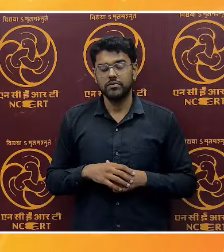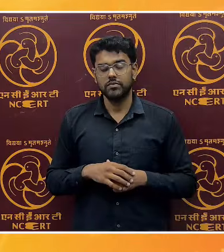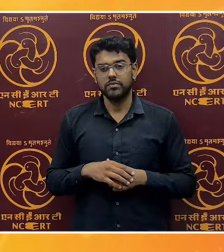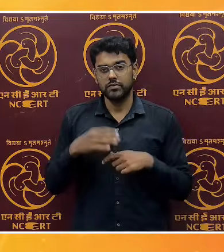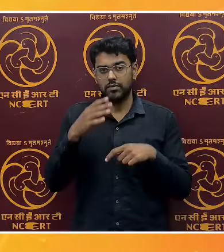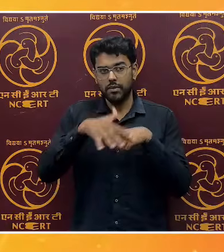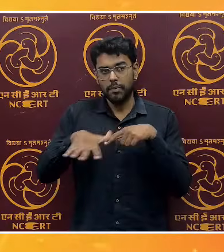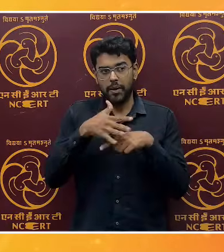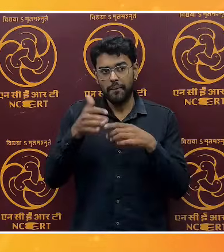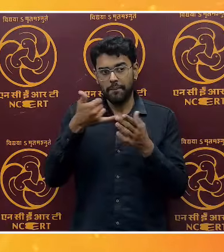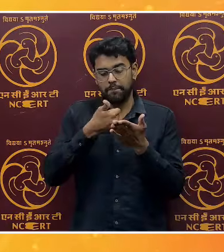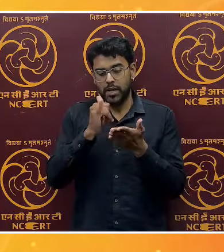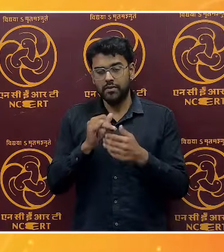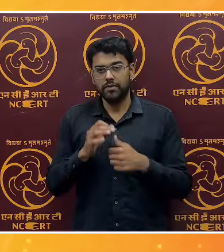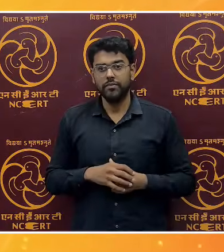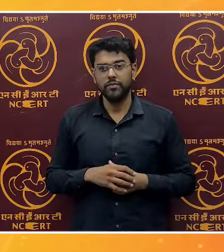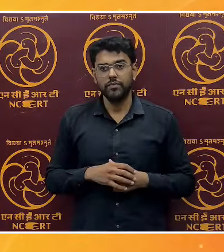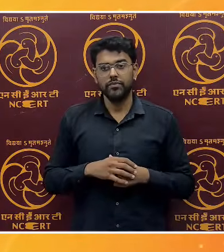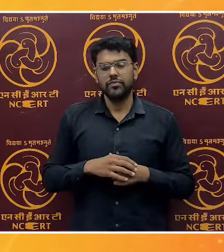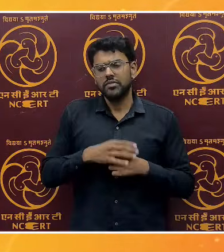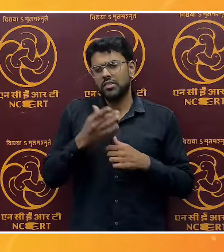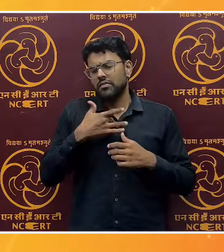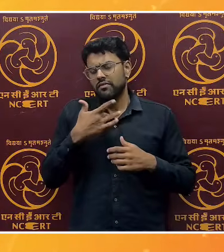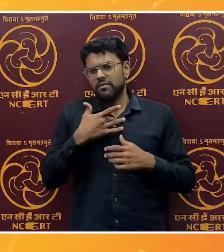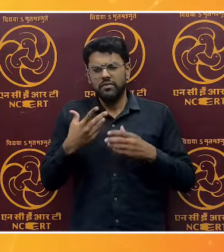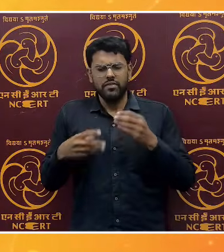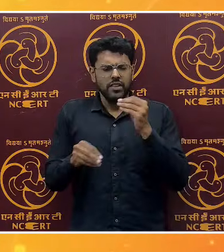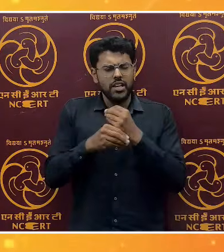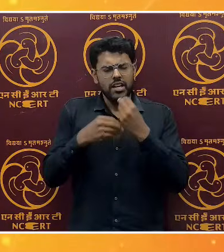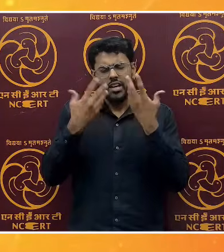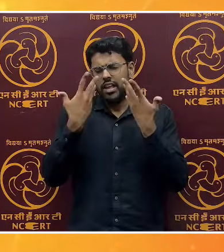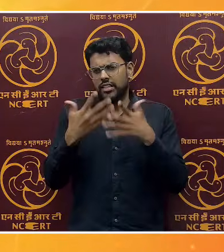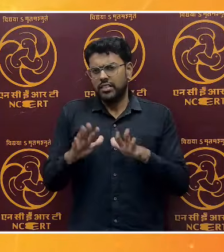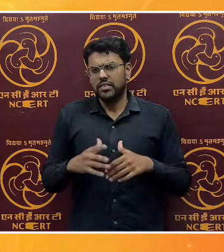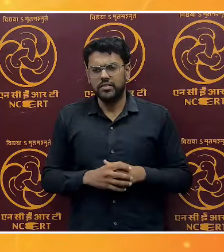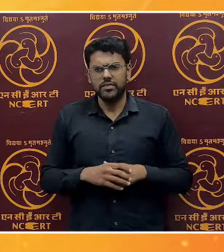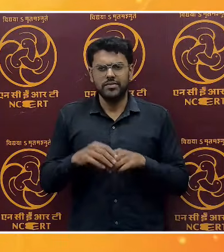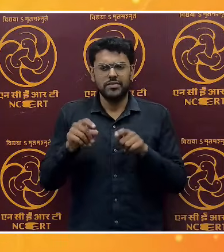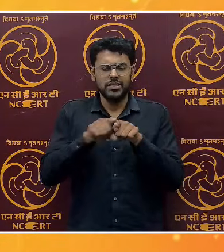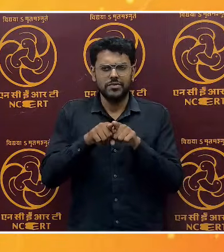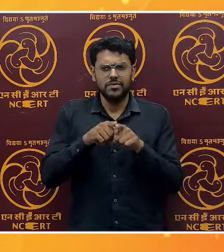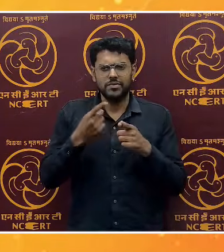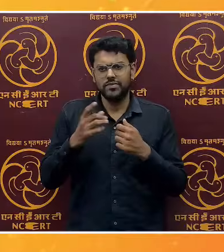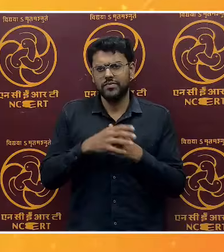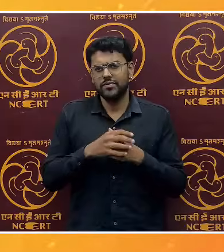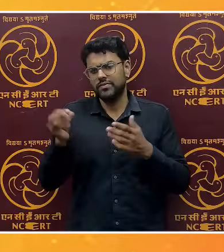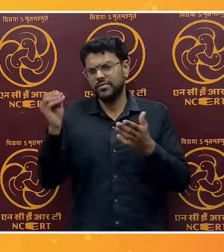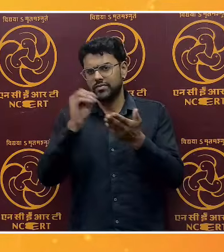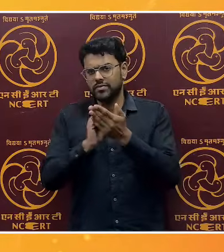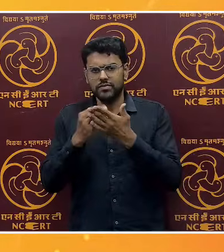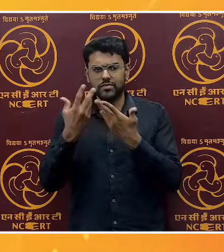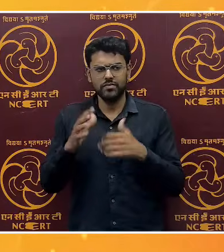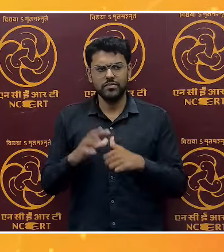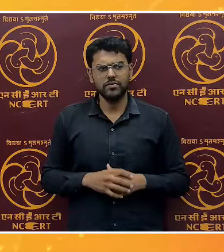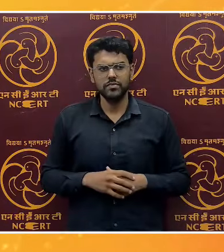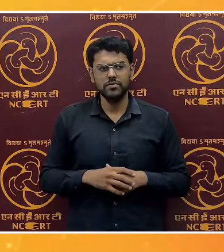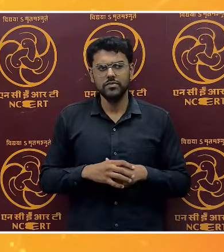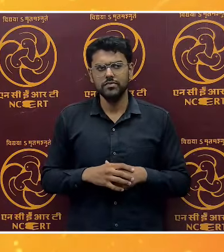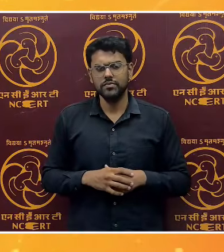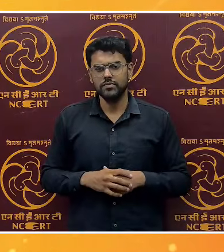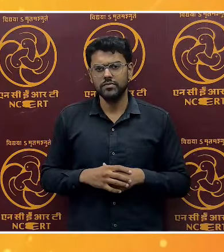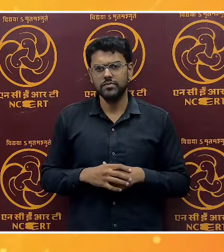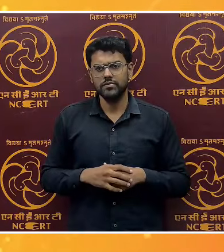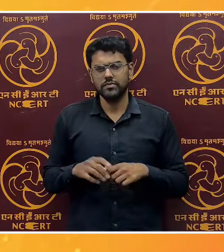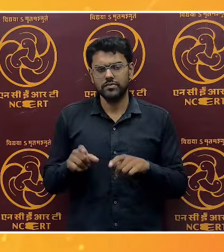background is removed. Removed, yes. Yeah, now you can put any Anything background. there, You can import a background. Okay. Now